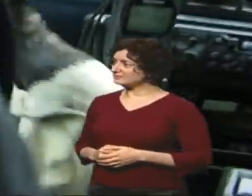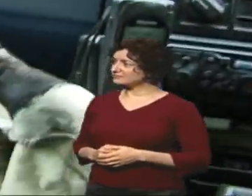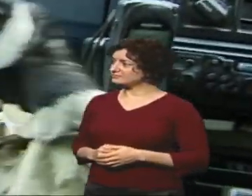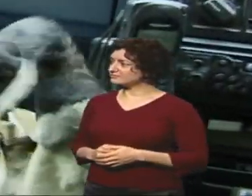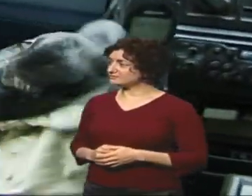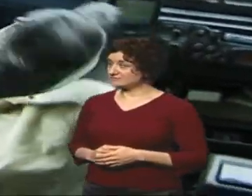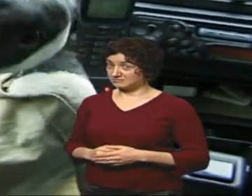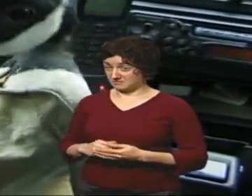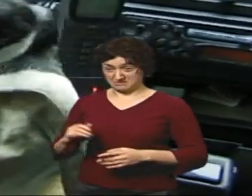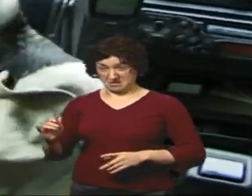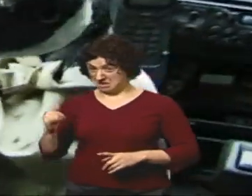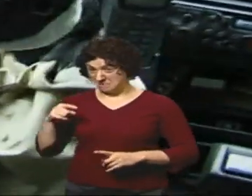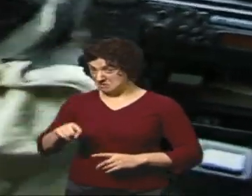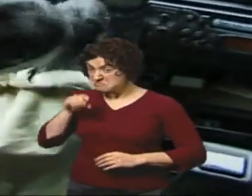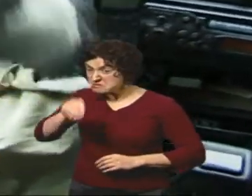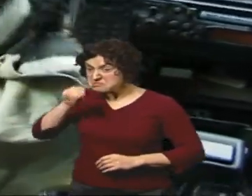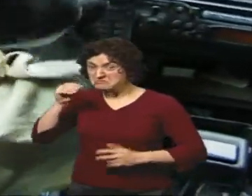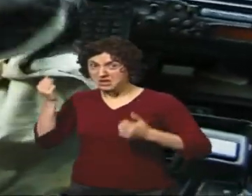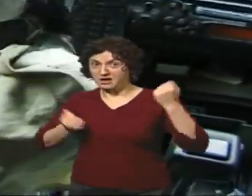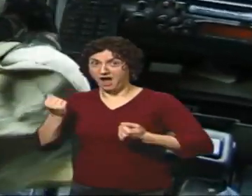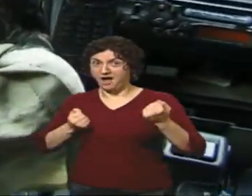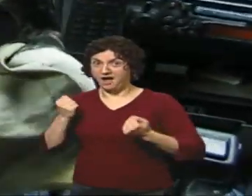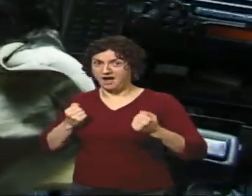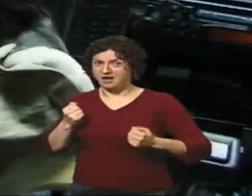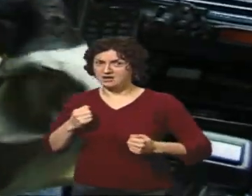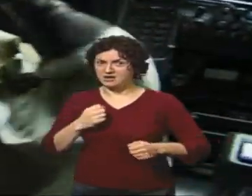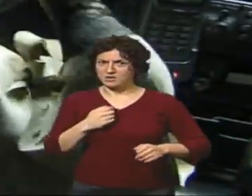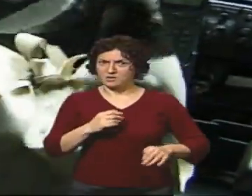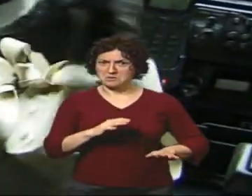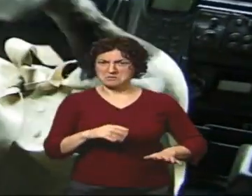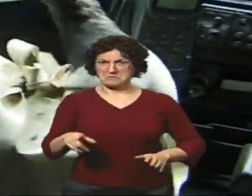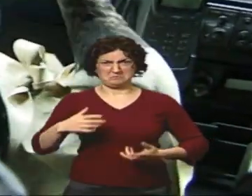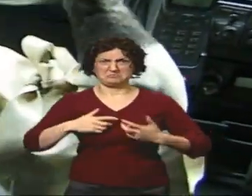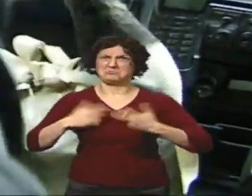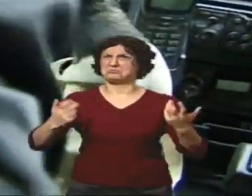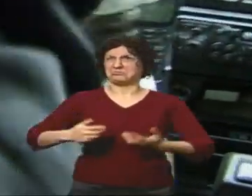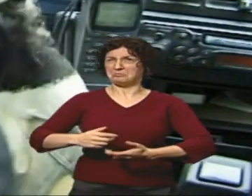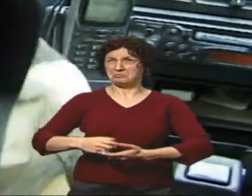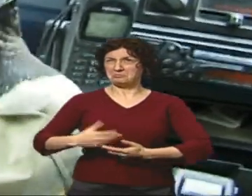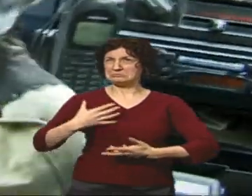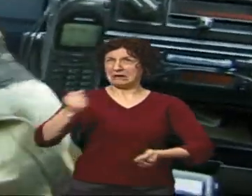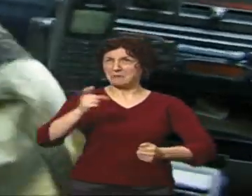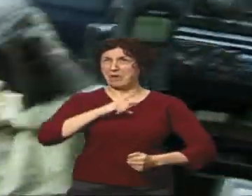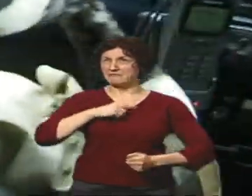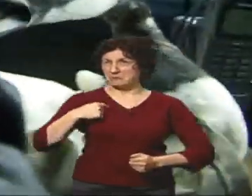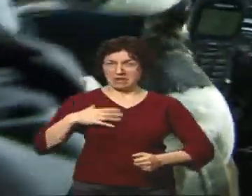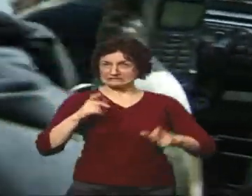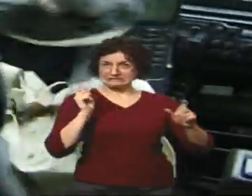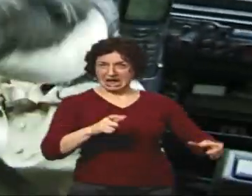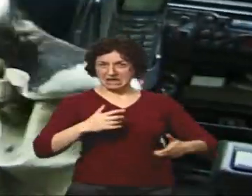You should eat the car before we get him back. So you've taken me out of my territory. I'm a very hacked-off bird. I'm going to show you how hacked off I